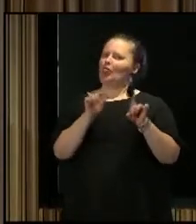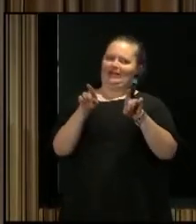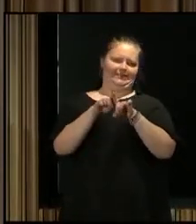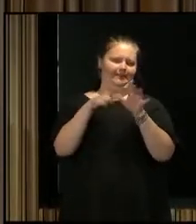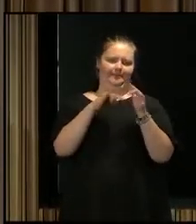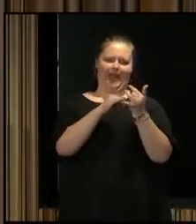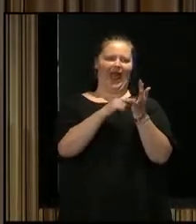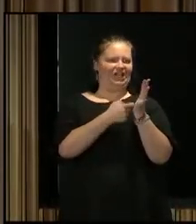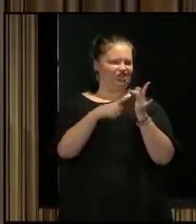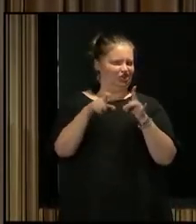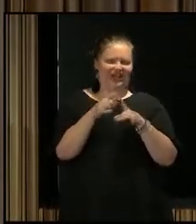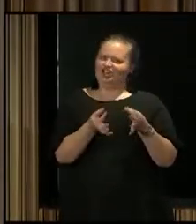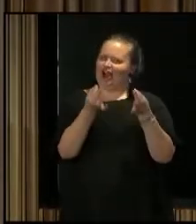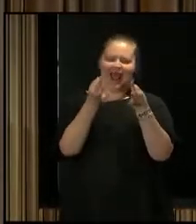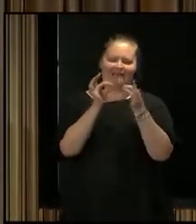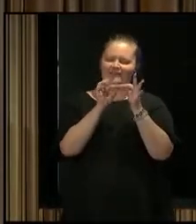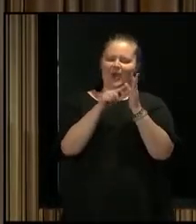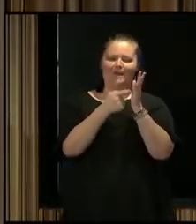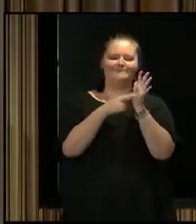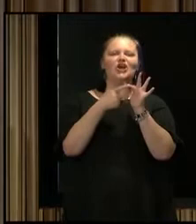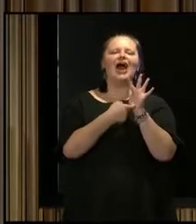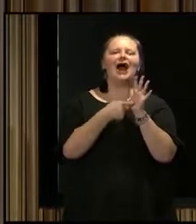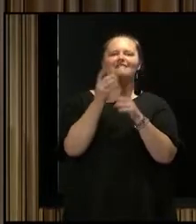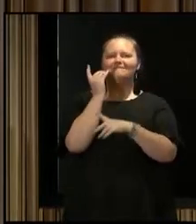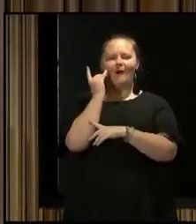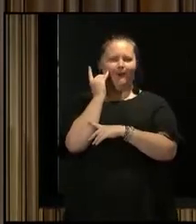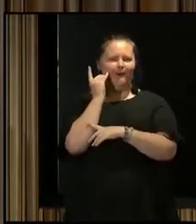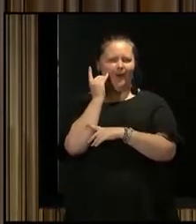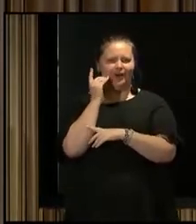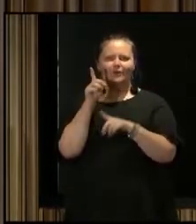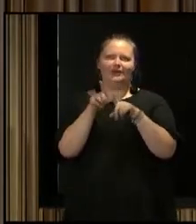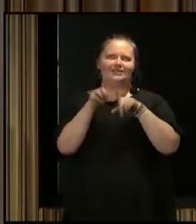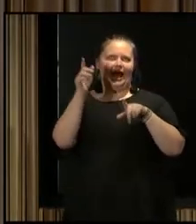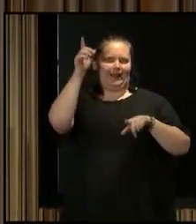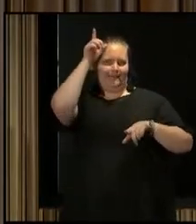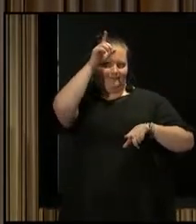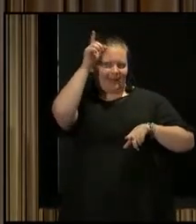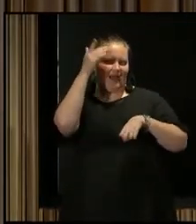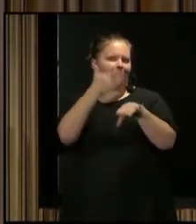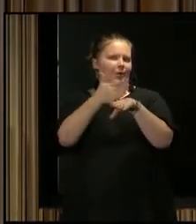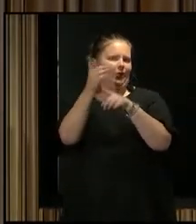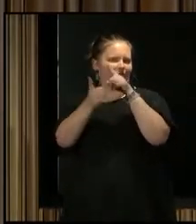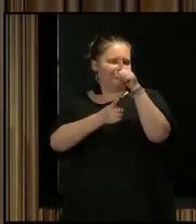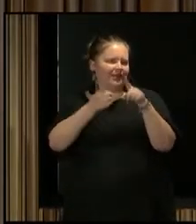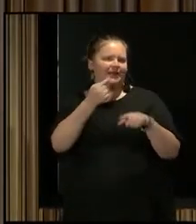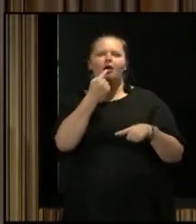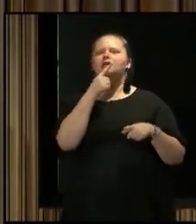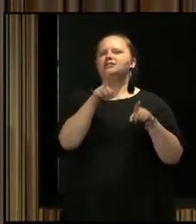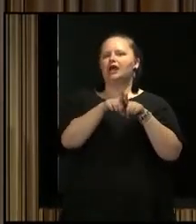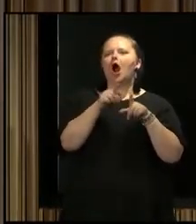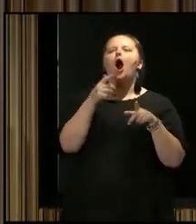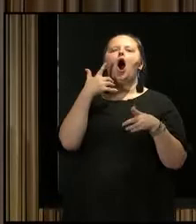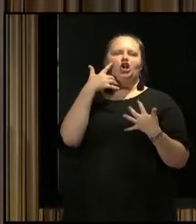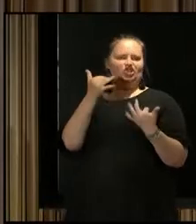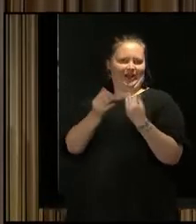There was no burner phone involved. It was just this fantasy in work meetings or down the hallway where I'd say things like, I'll check in